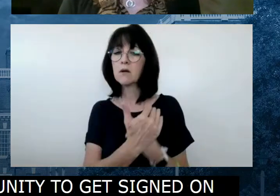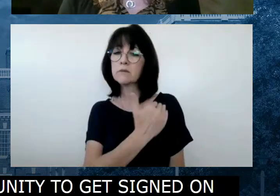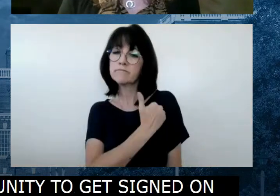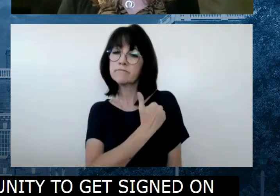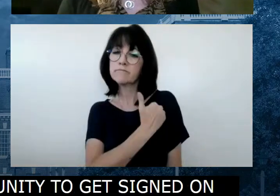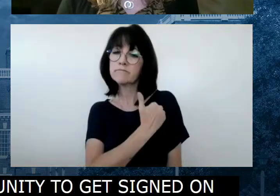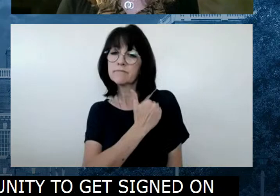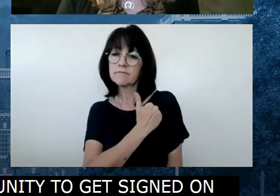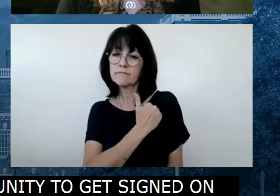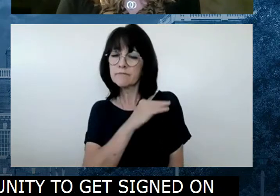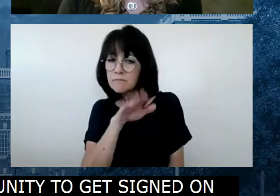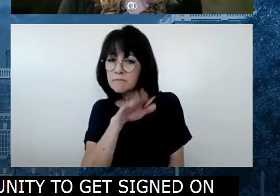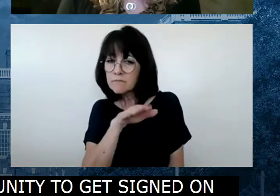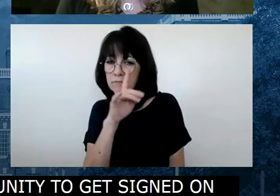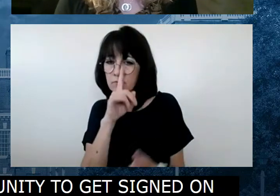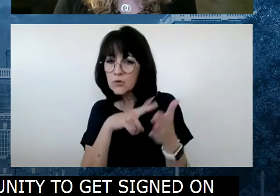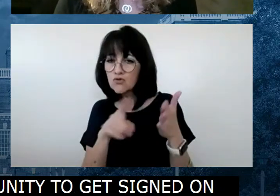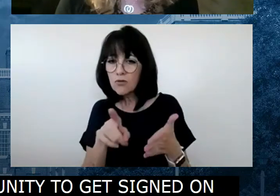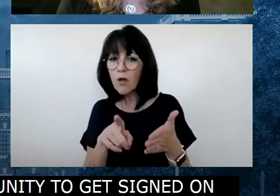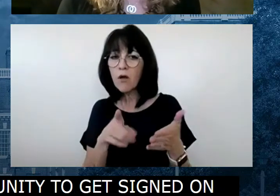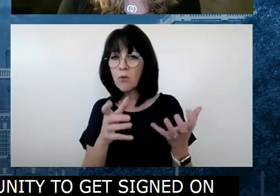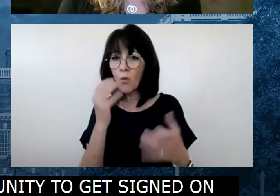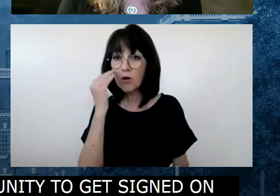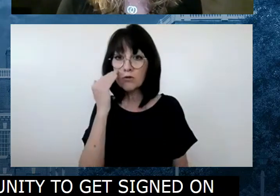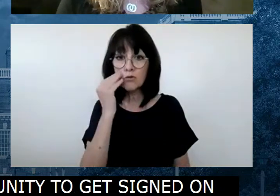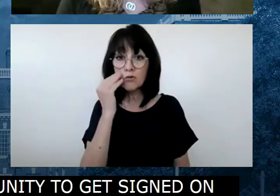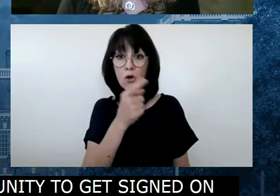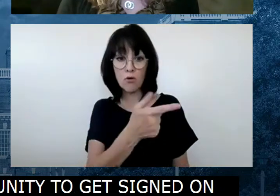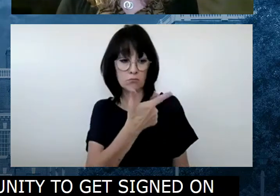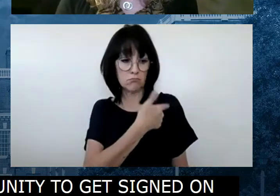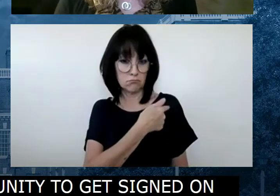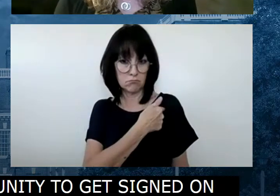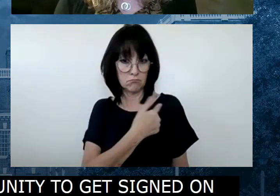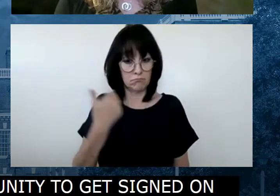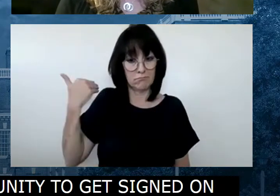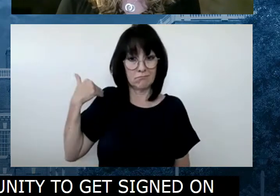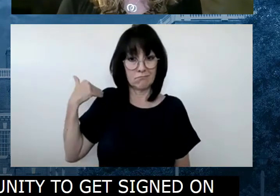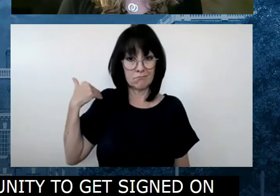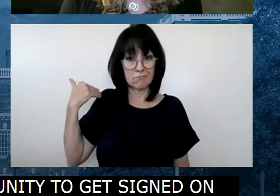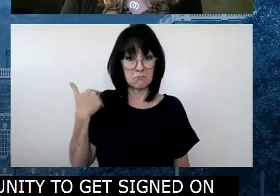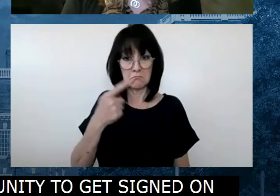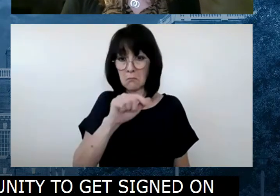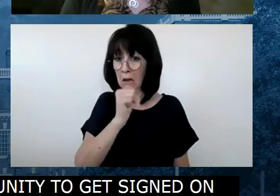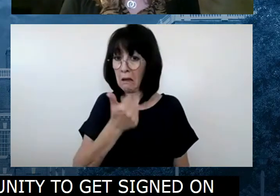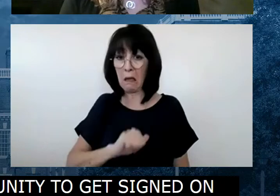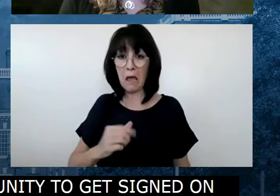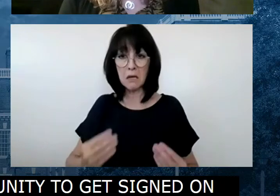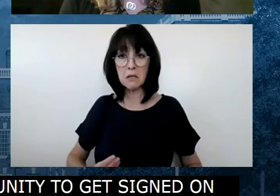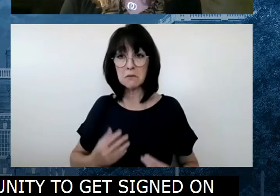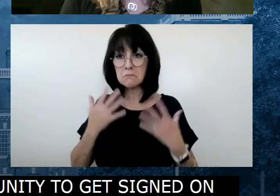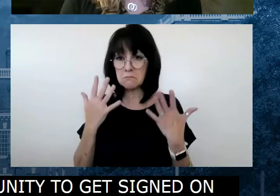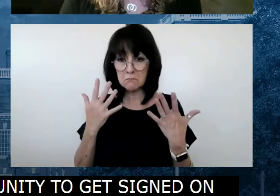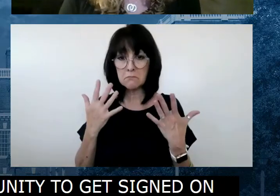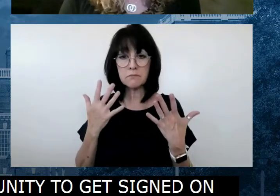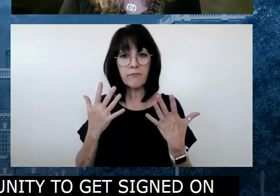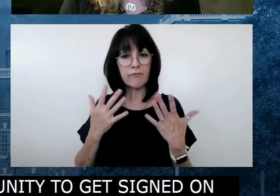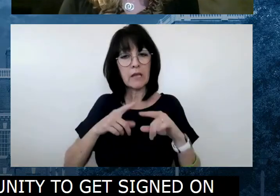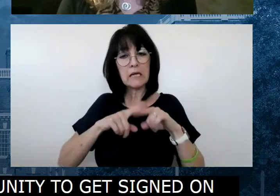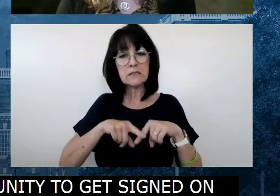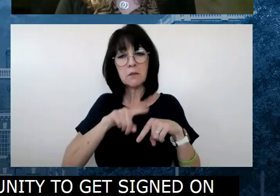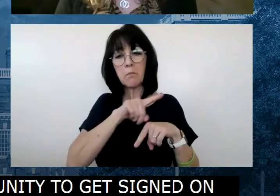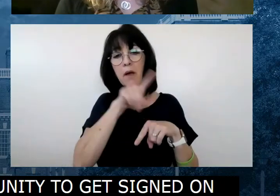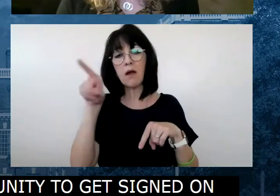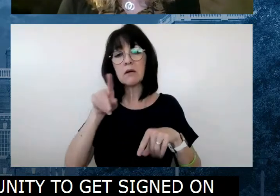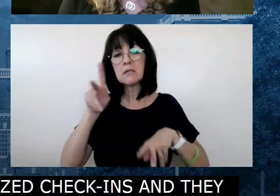they can tell the CDC very quickly if they've had any side effects after getting the vaccine. And depending on their responses, CDC may follow up